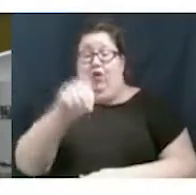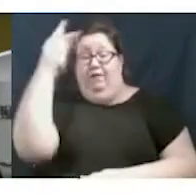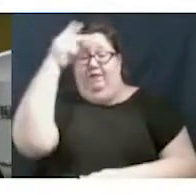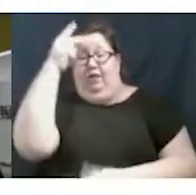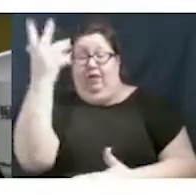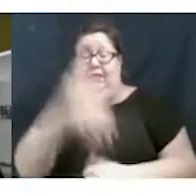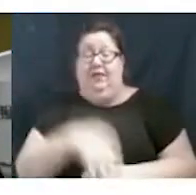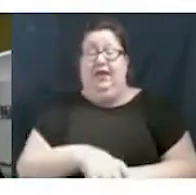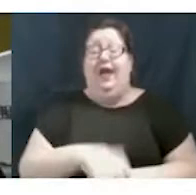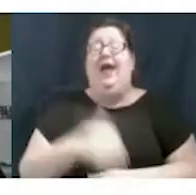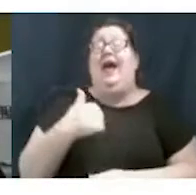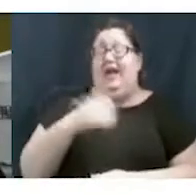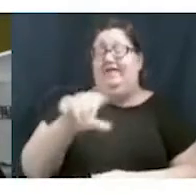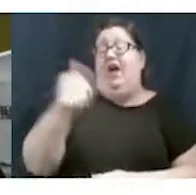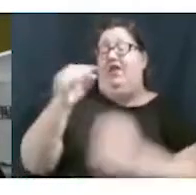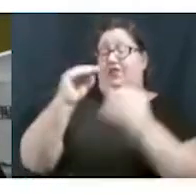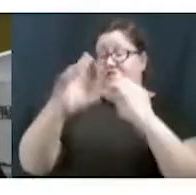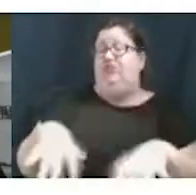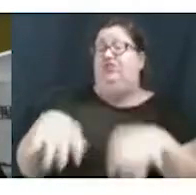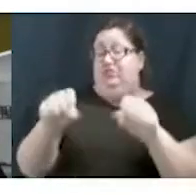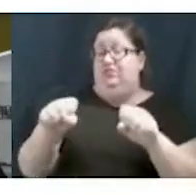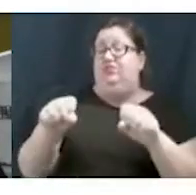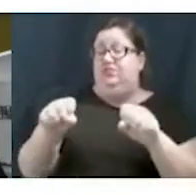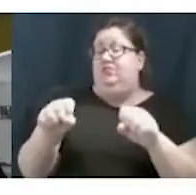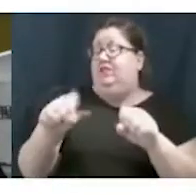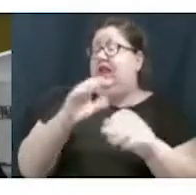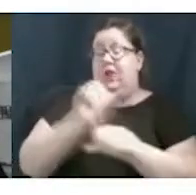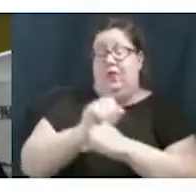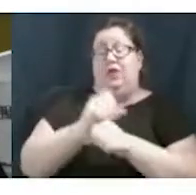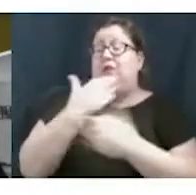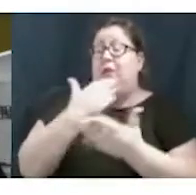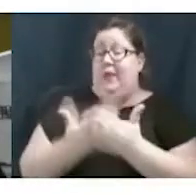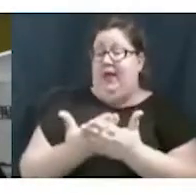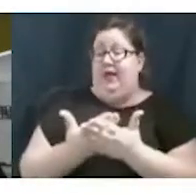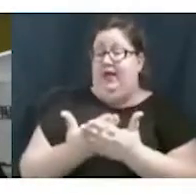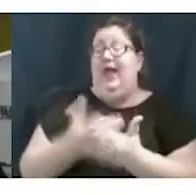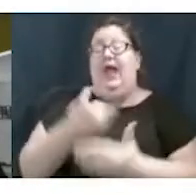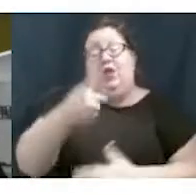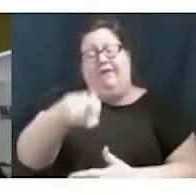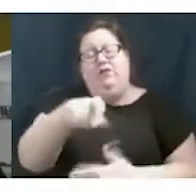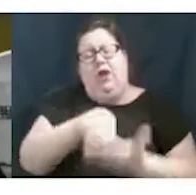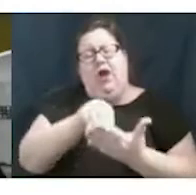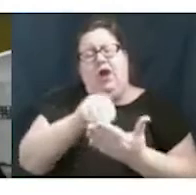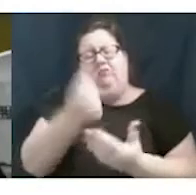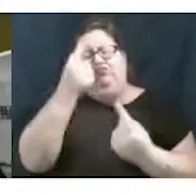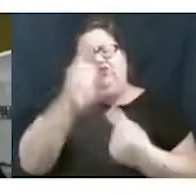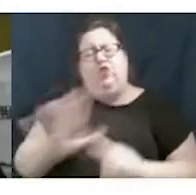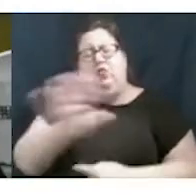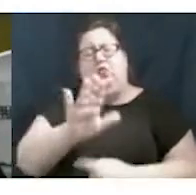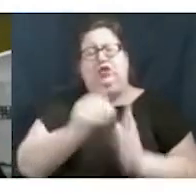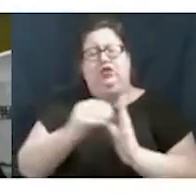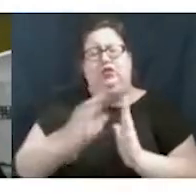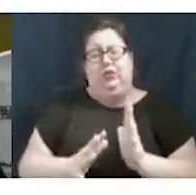I've had other teachers that have adopted it. It works well. I think you may have to understand your students, and can you